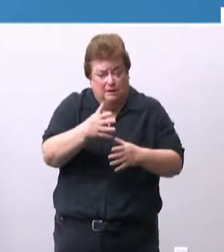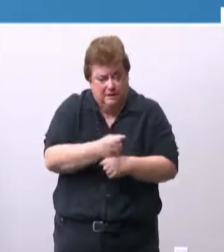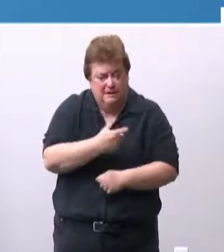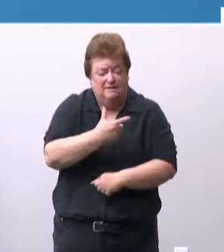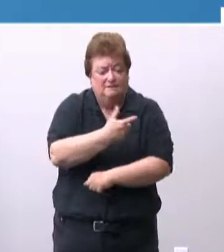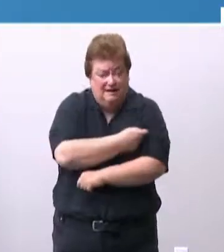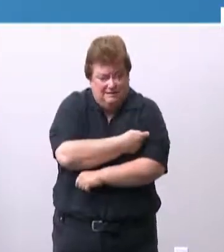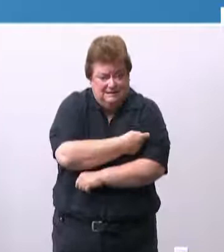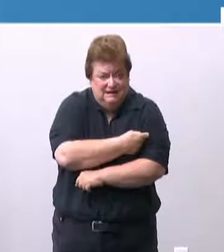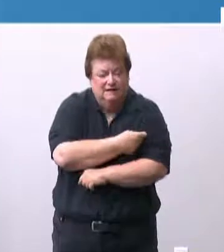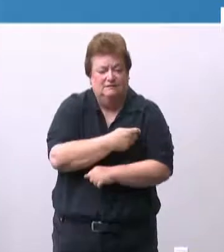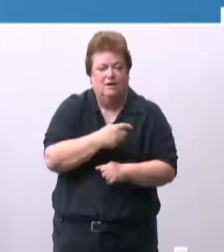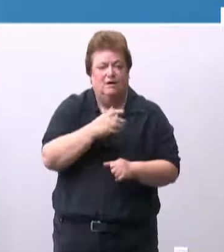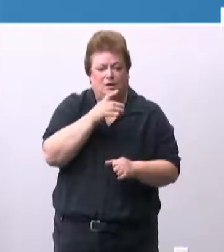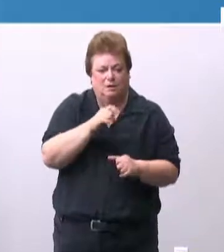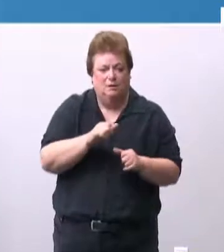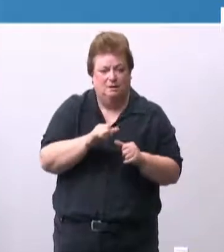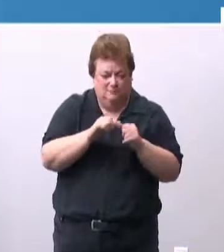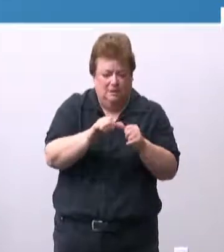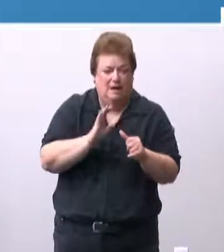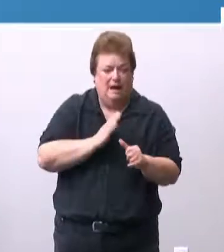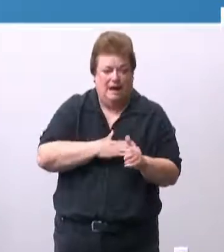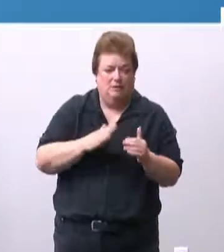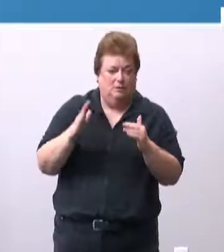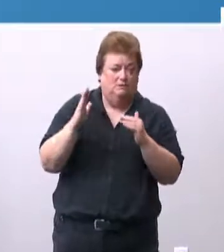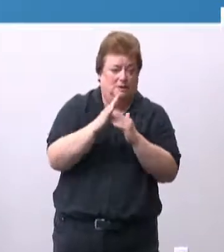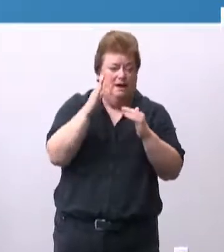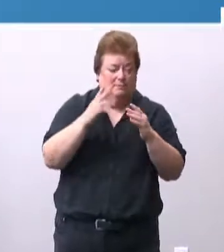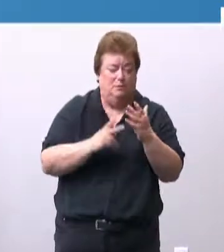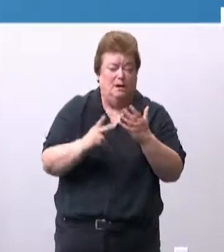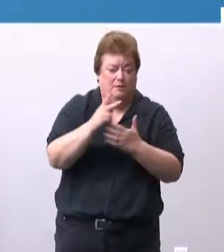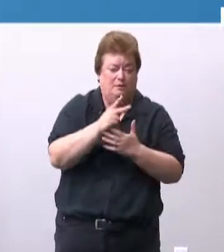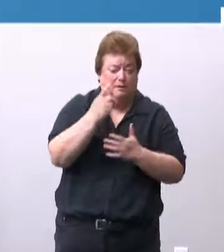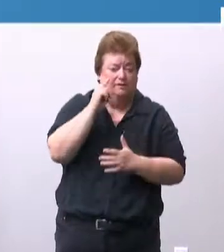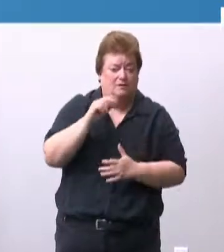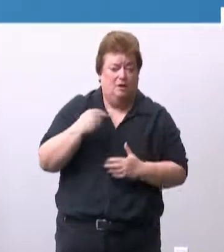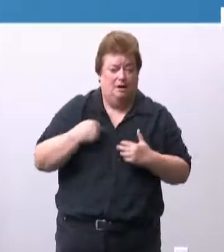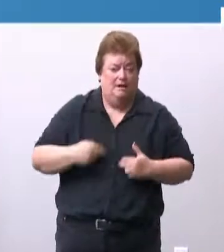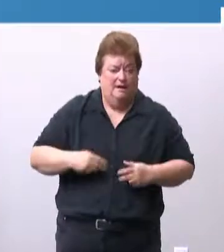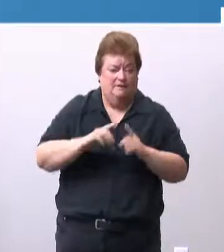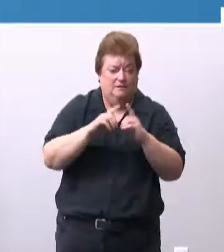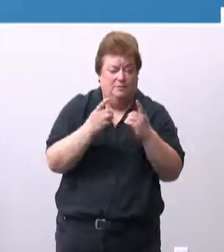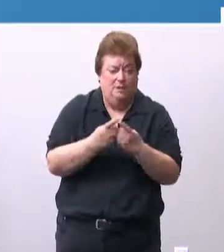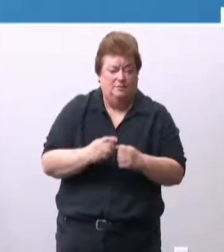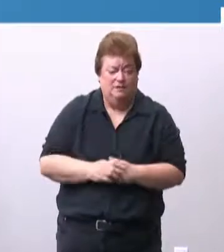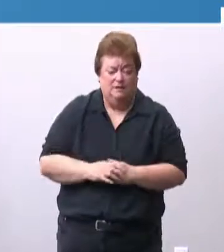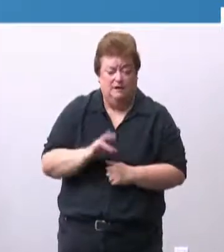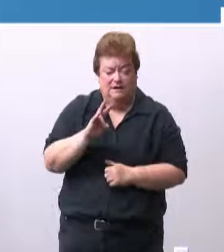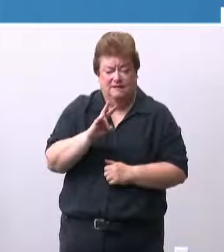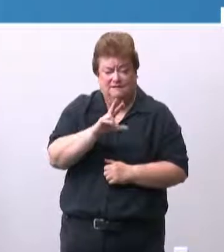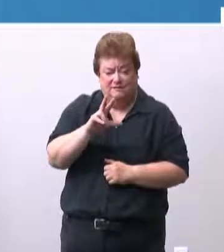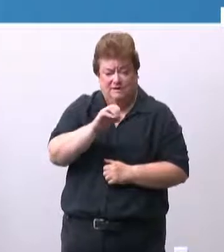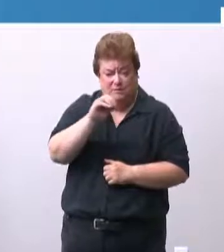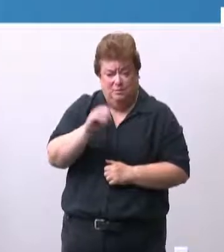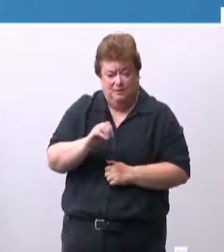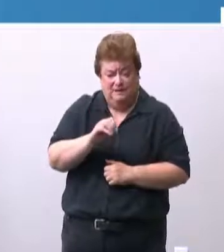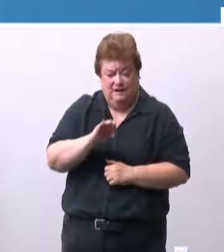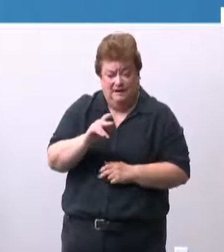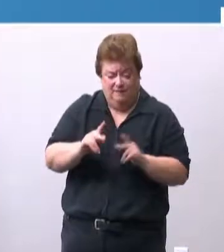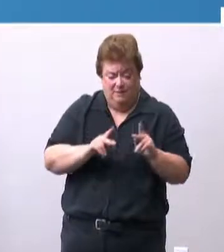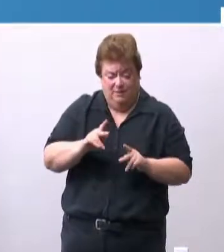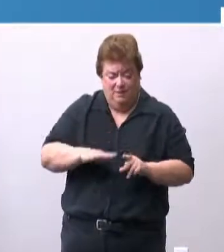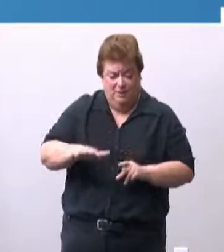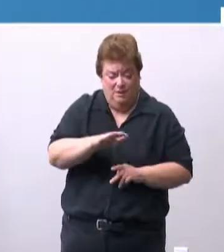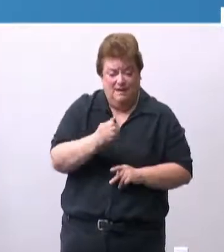to vaccine remains a top priority for the Lincoln-Lancaster County Health Department. Over 73% of our residents locally,